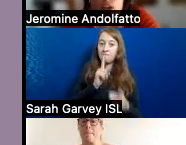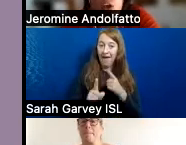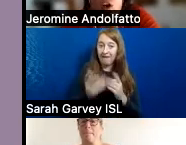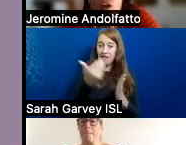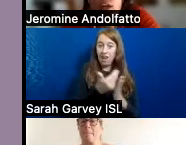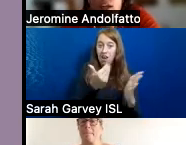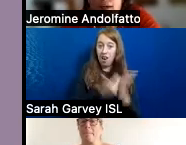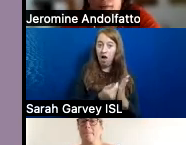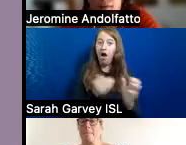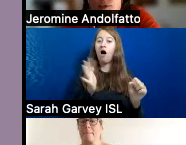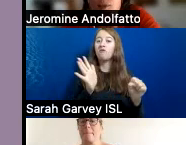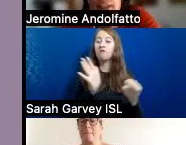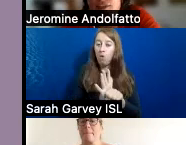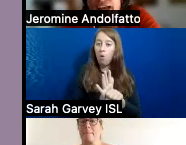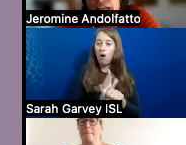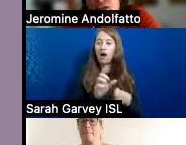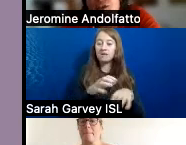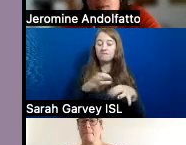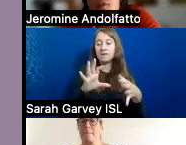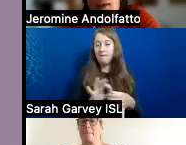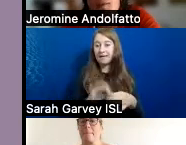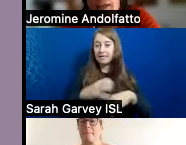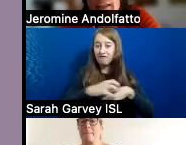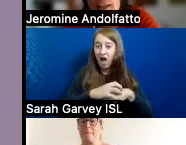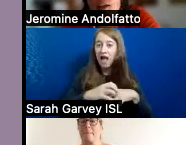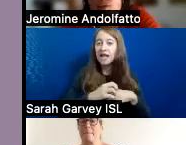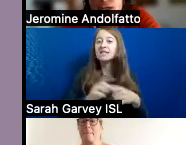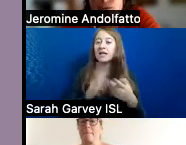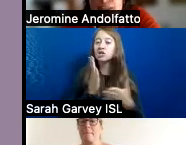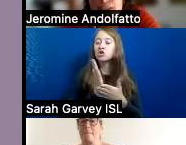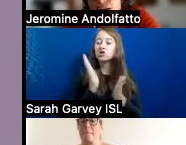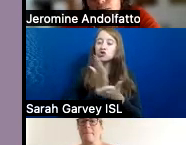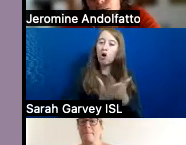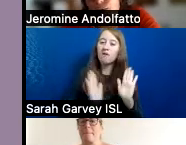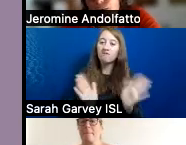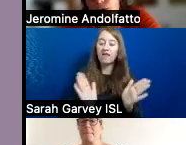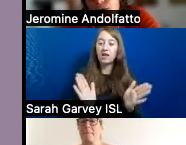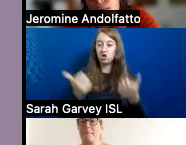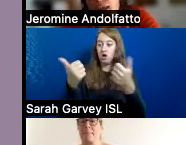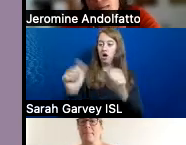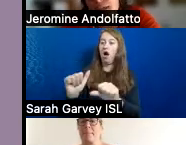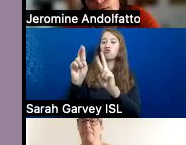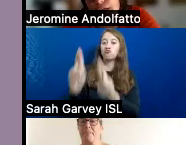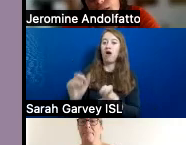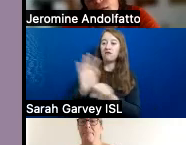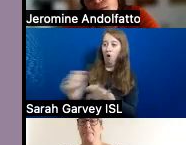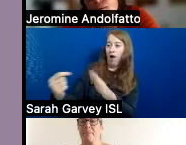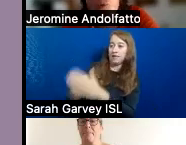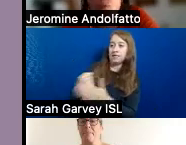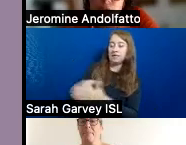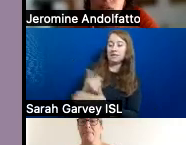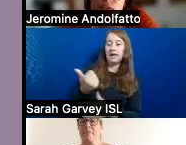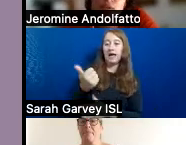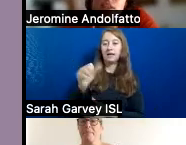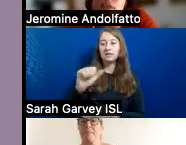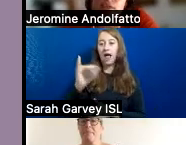legislation on domestic violence, some of them granting a right to asylum to migrants,